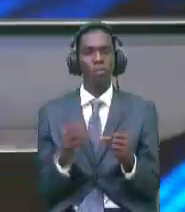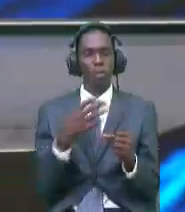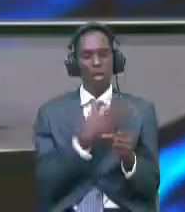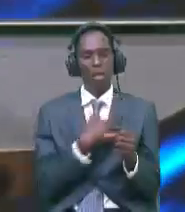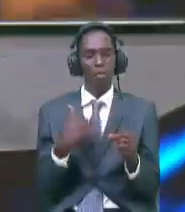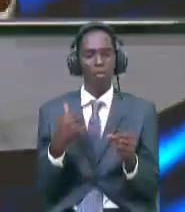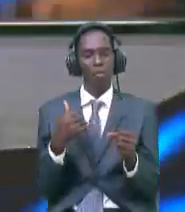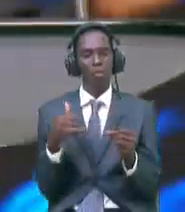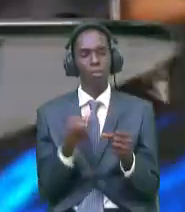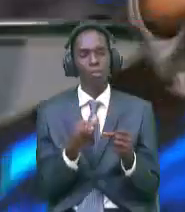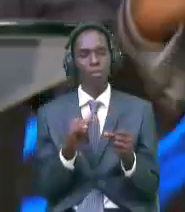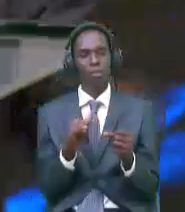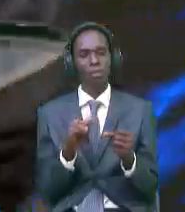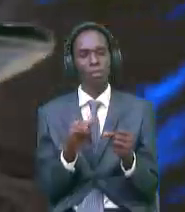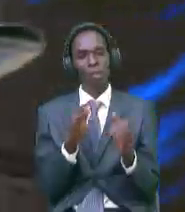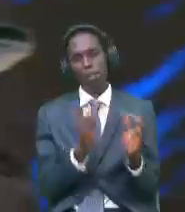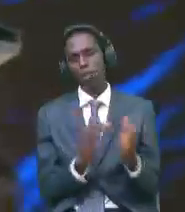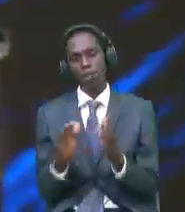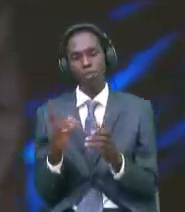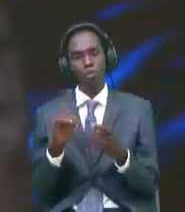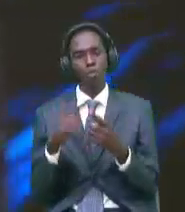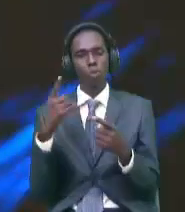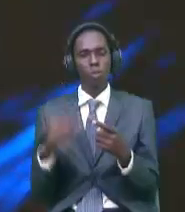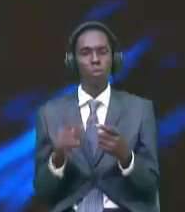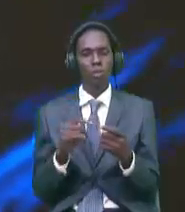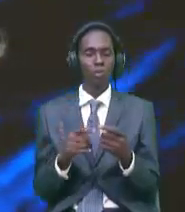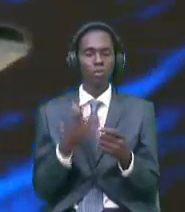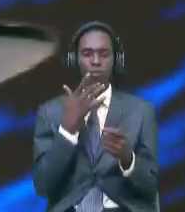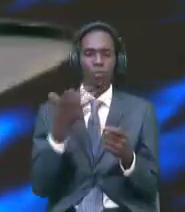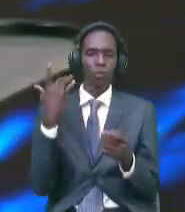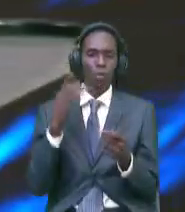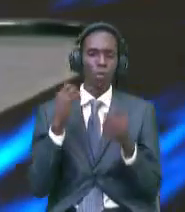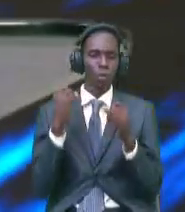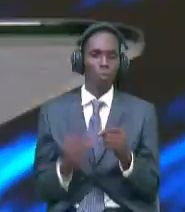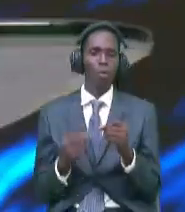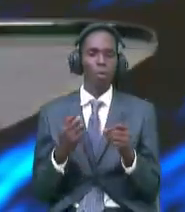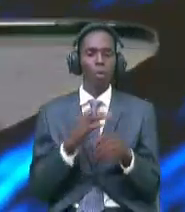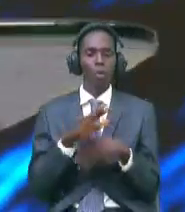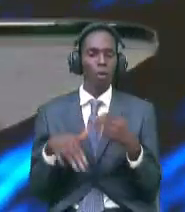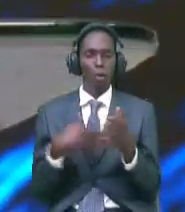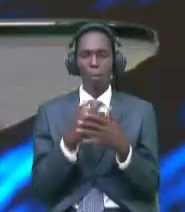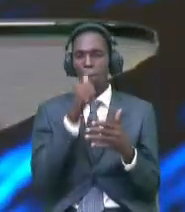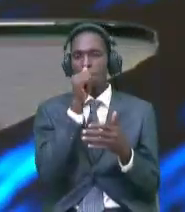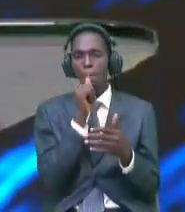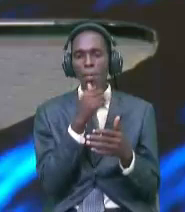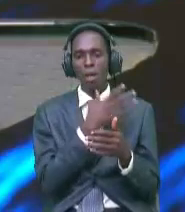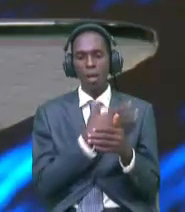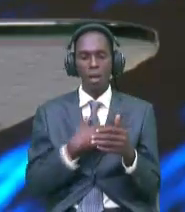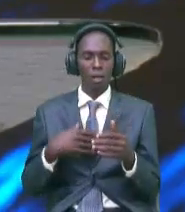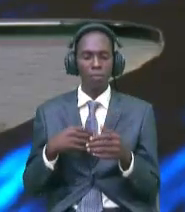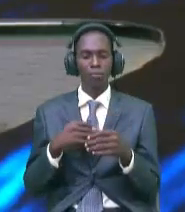might according to the glorious power, unto patience, all patience and long suffering